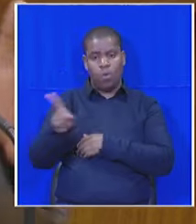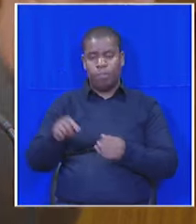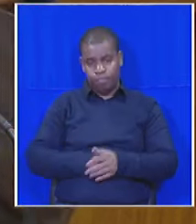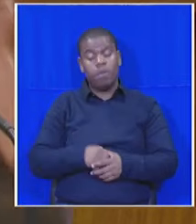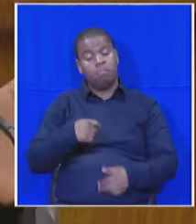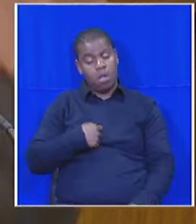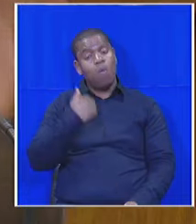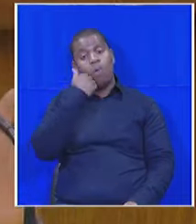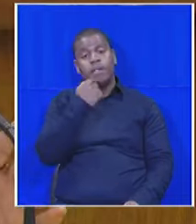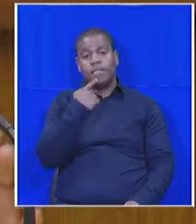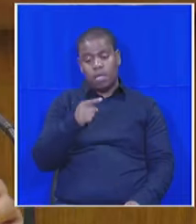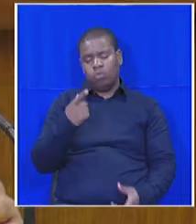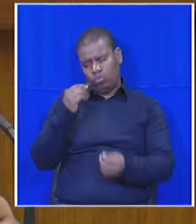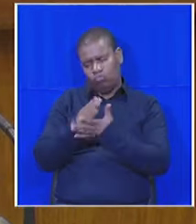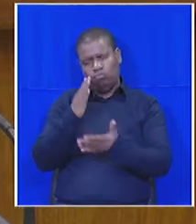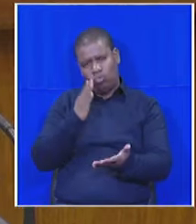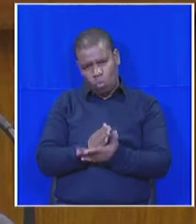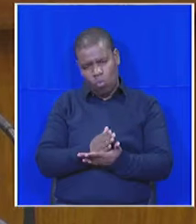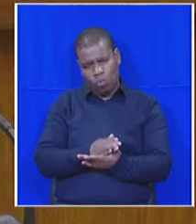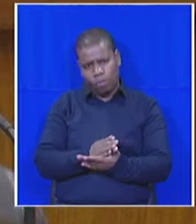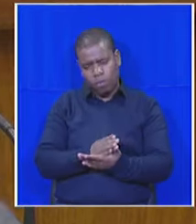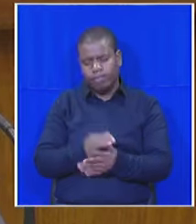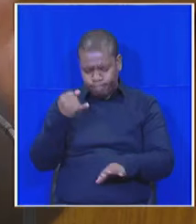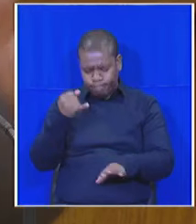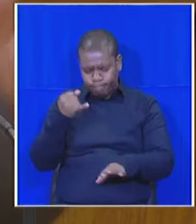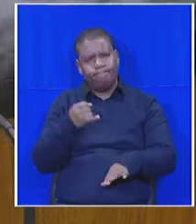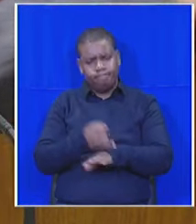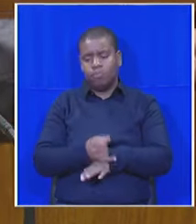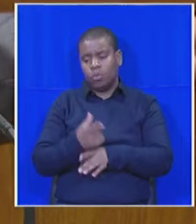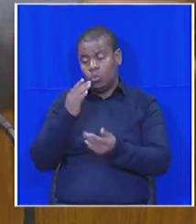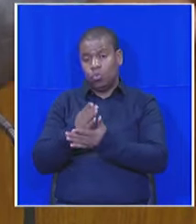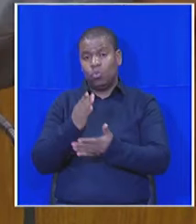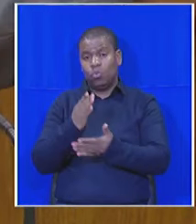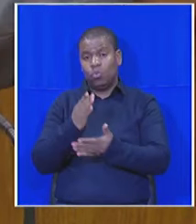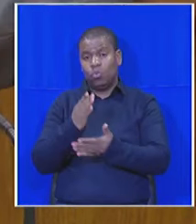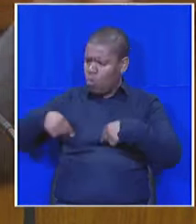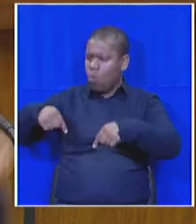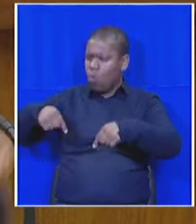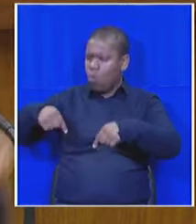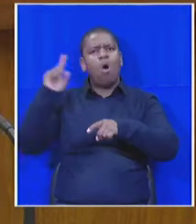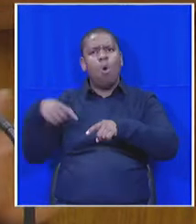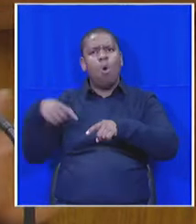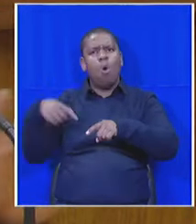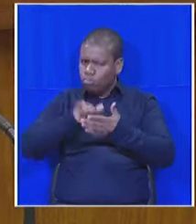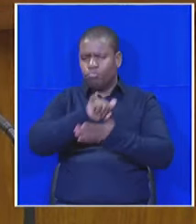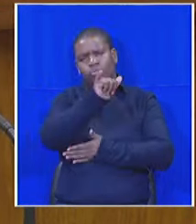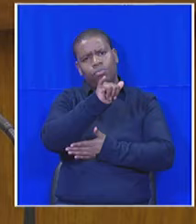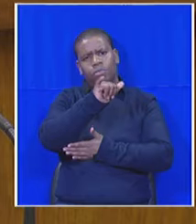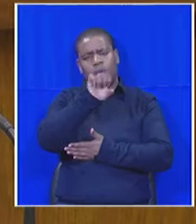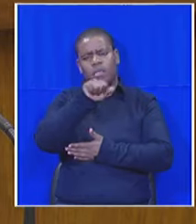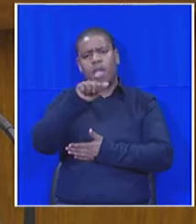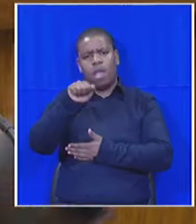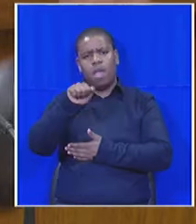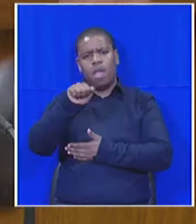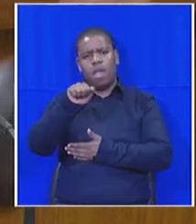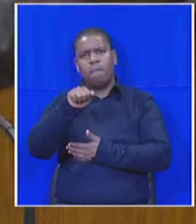emphasize there we must ensure, and I think as soon as possible, make sure that all my colleagues here travel South African Airways. Love to see them on the South